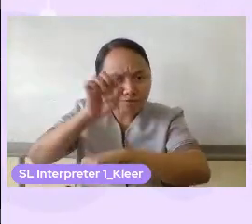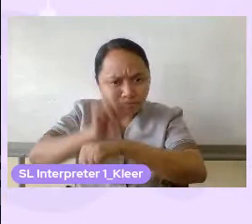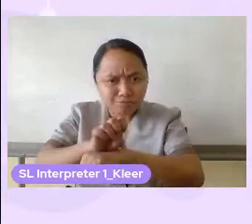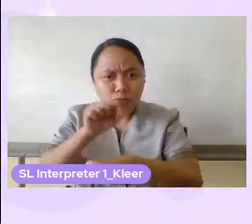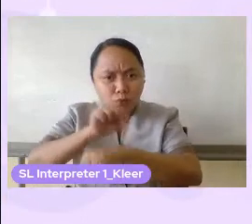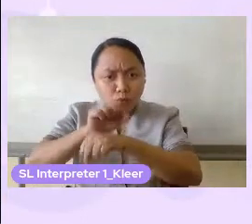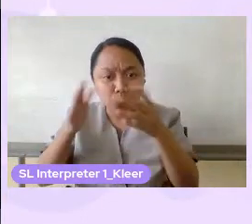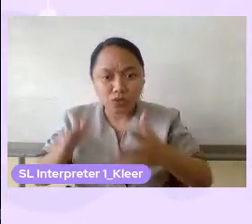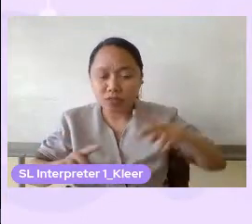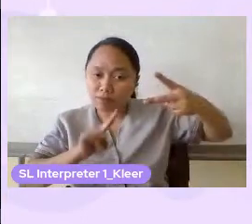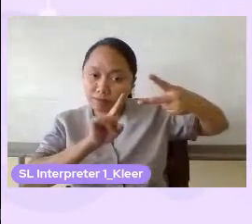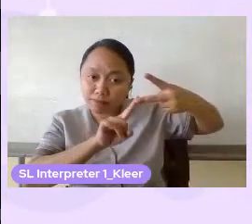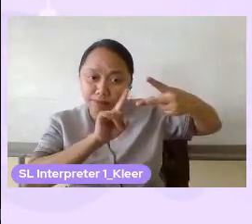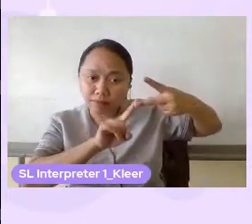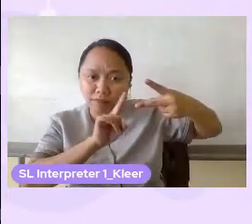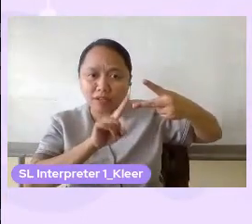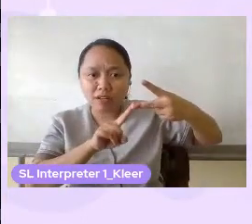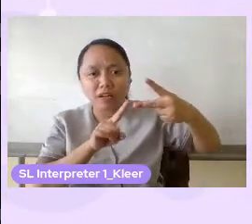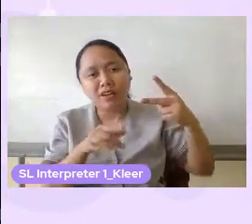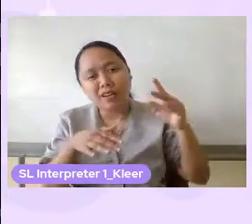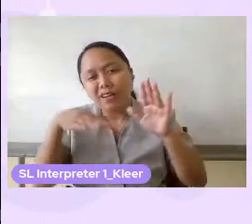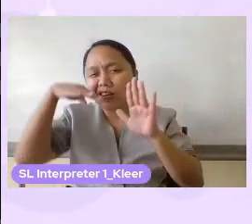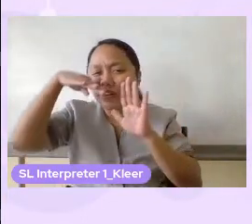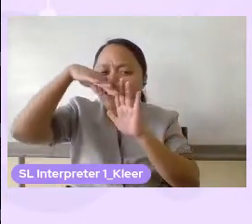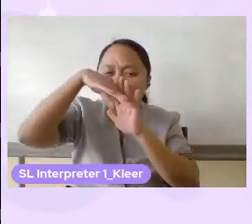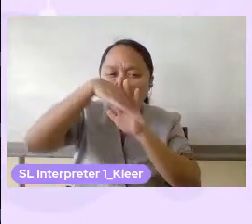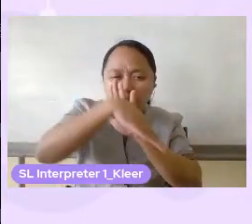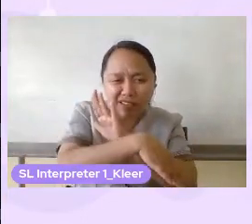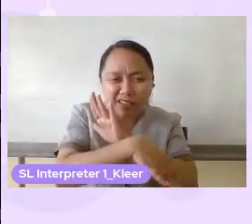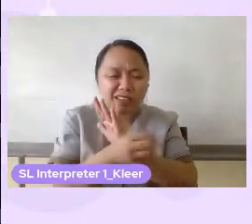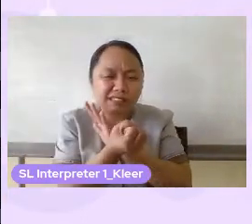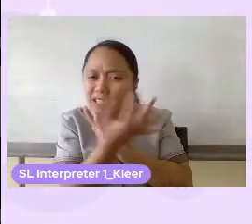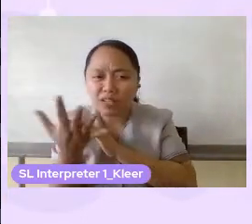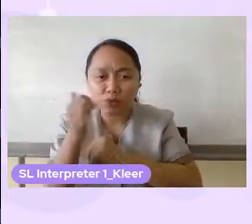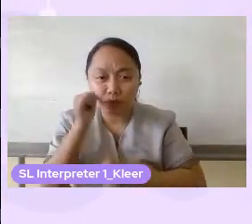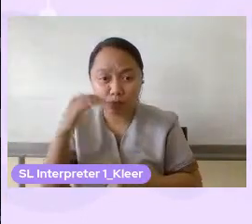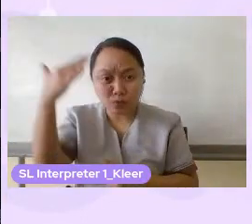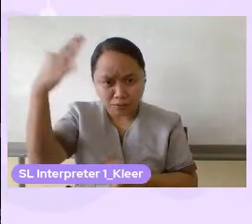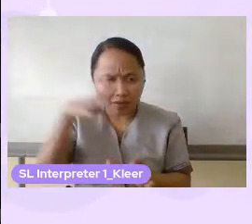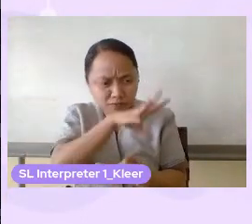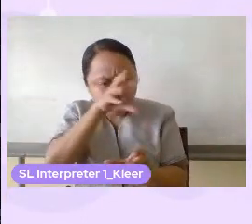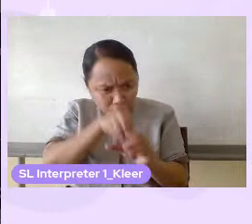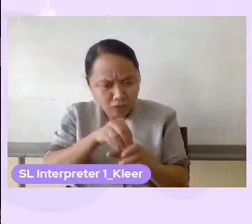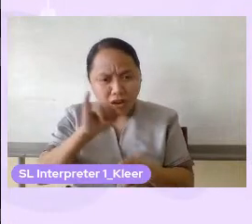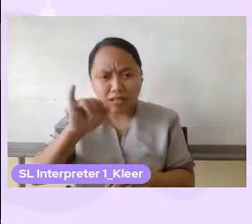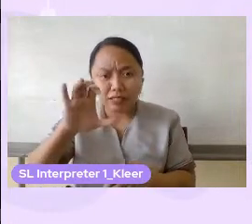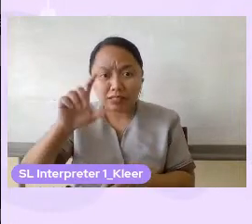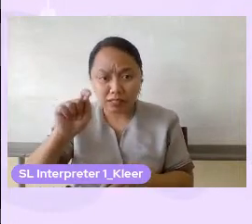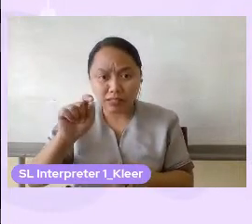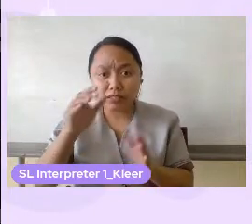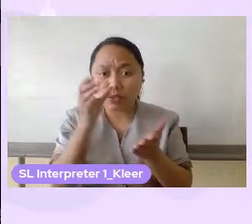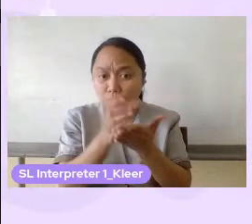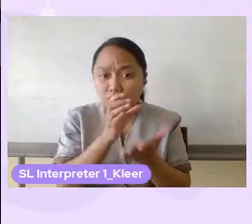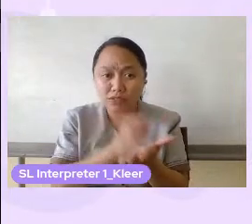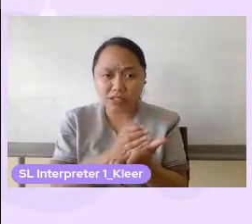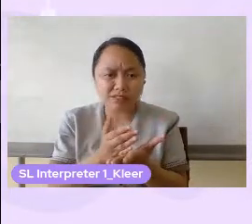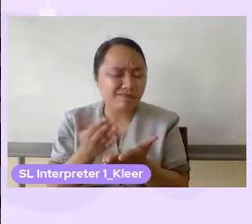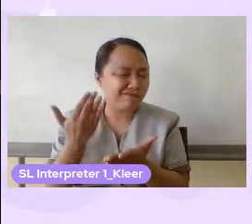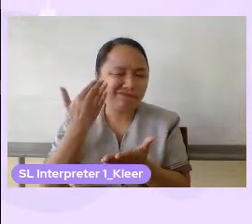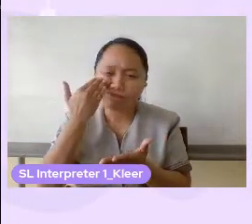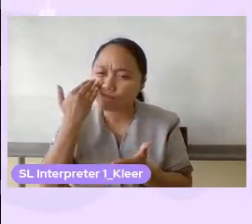two, sobrang baba ng number of women enrolled in ICT courses kumpara sa mga kalalakihan.